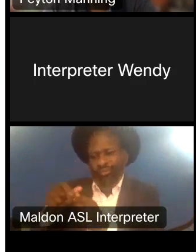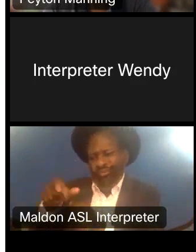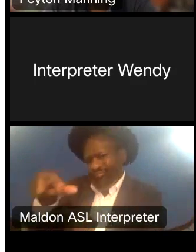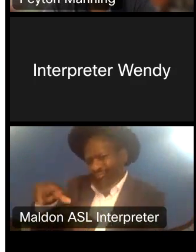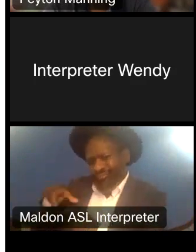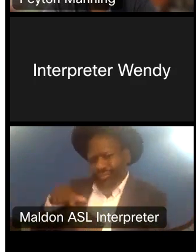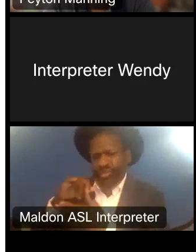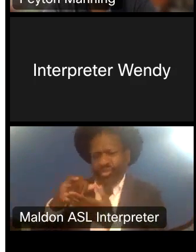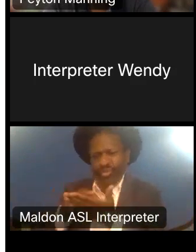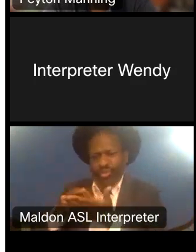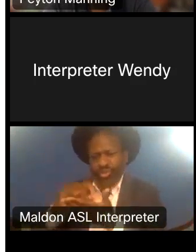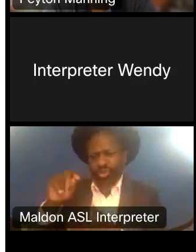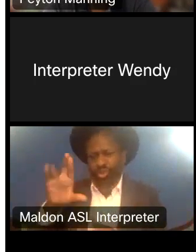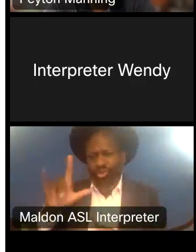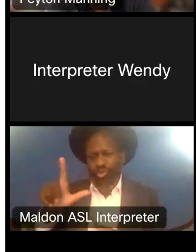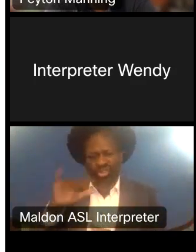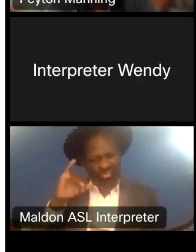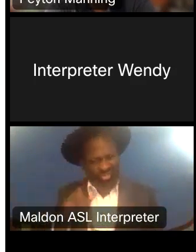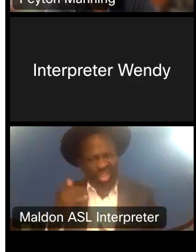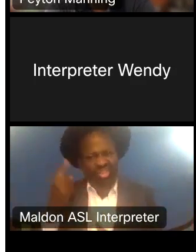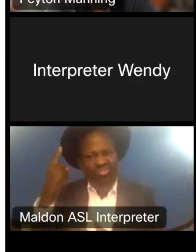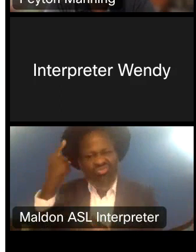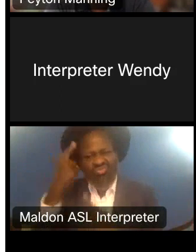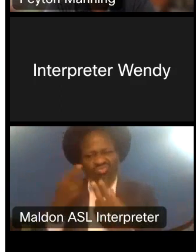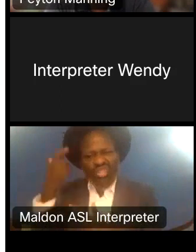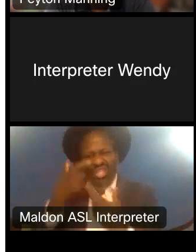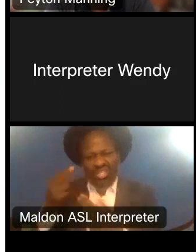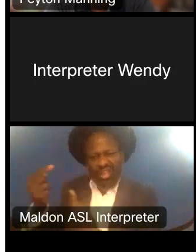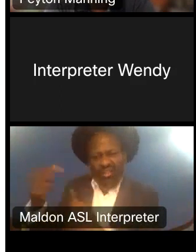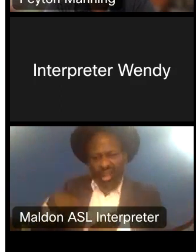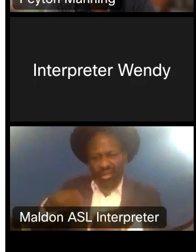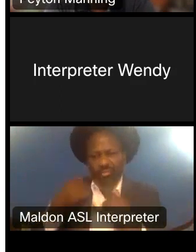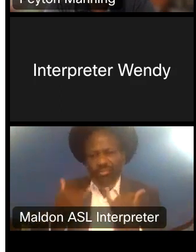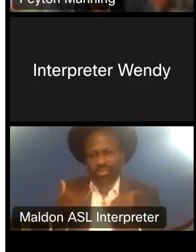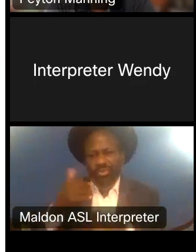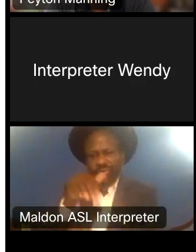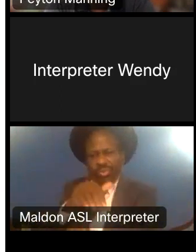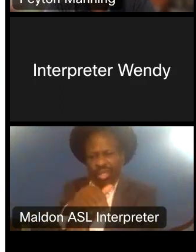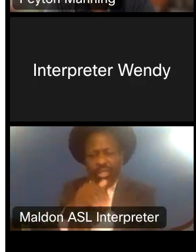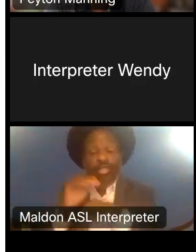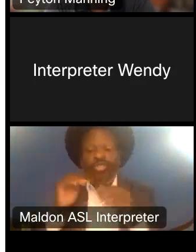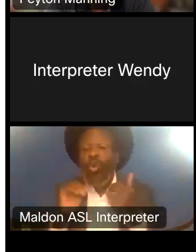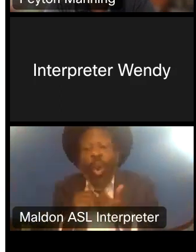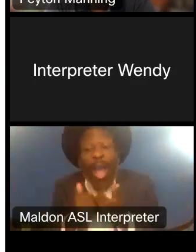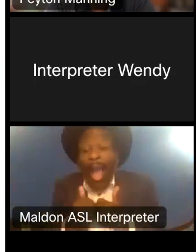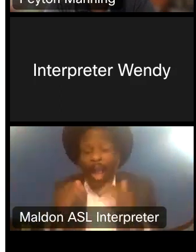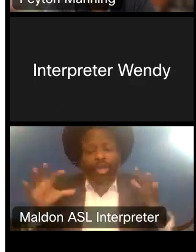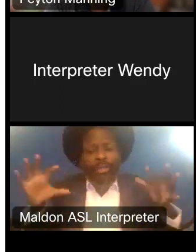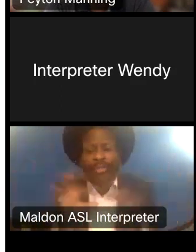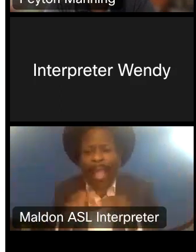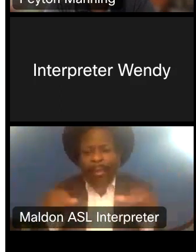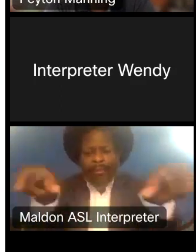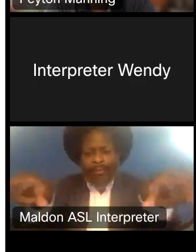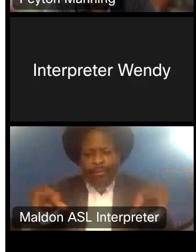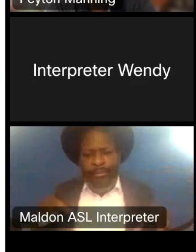why I'm here tonight. That's why I wanted to know is how are you connecting to it? So I'd love to hear more about that. And it sounds like you don't have that yet,